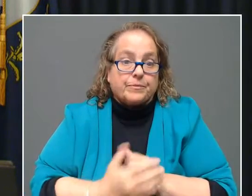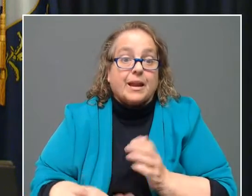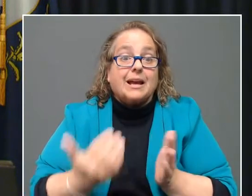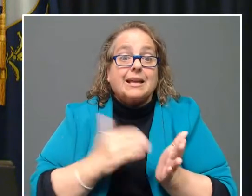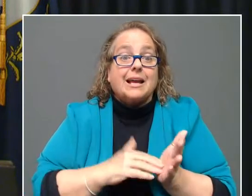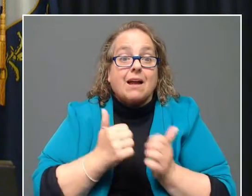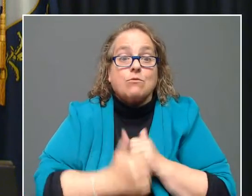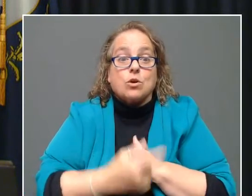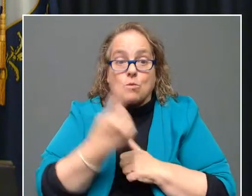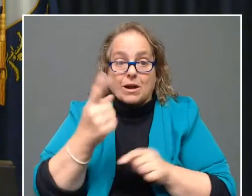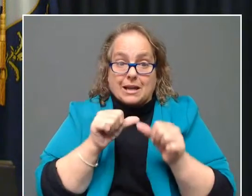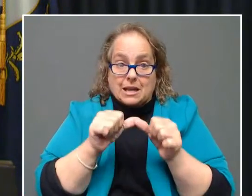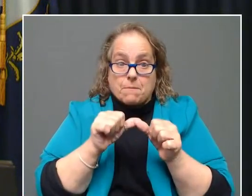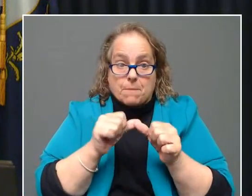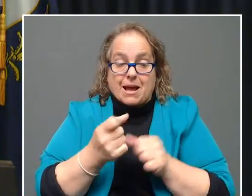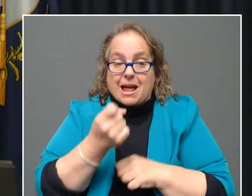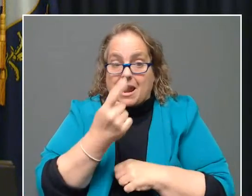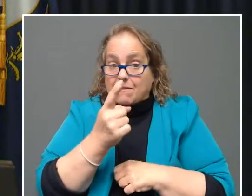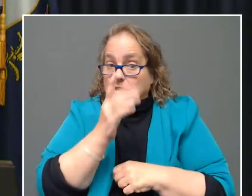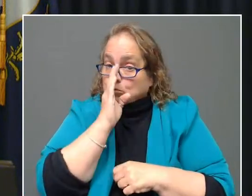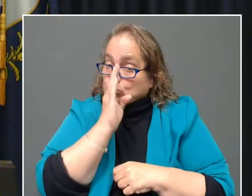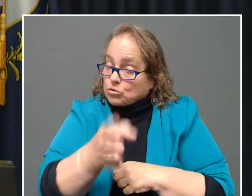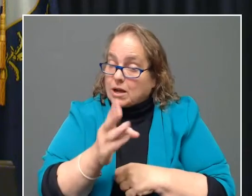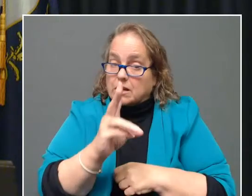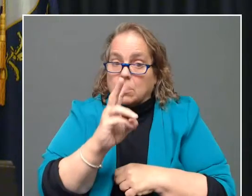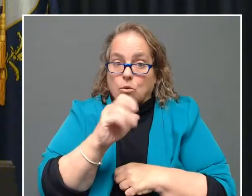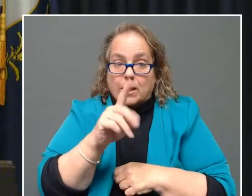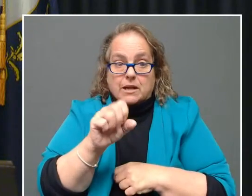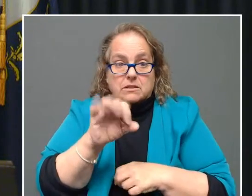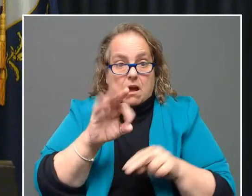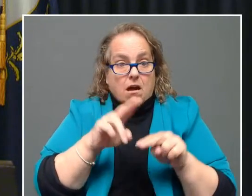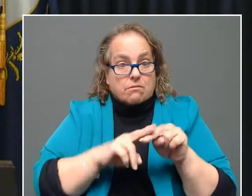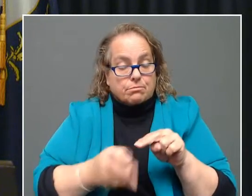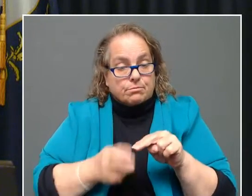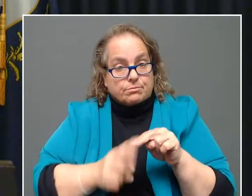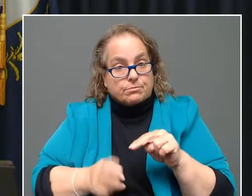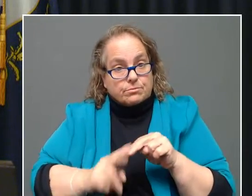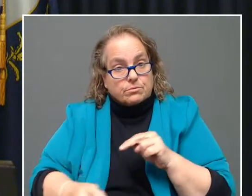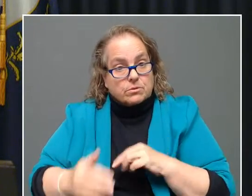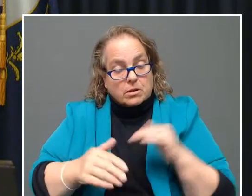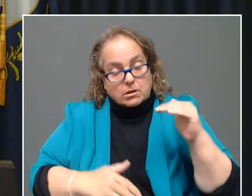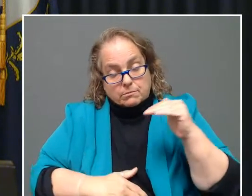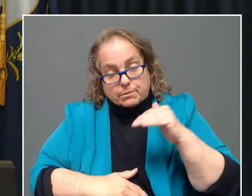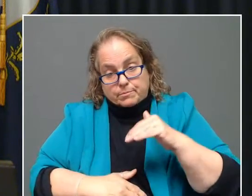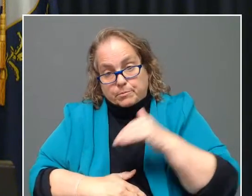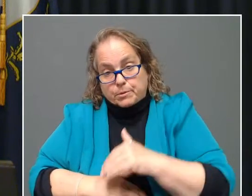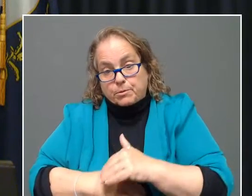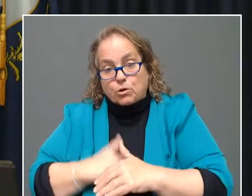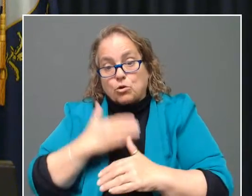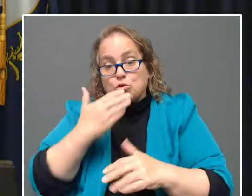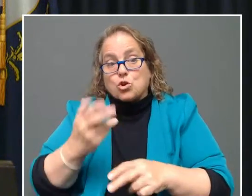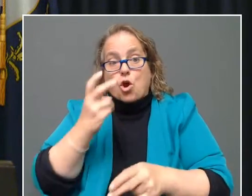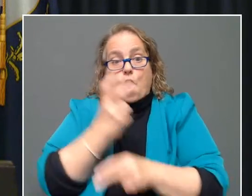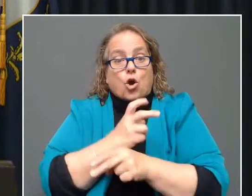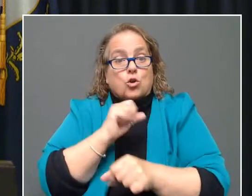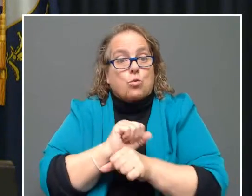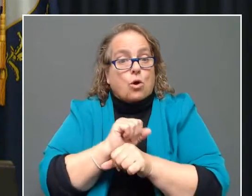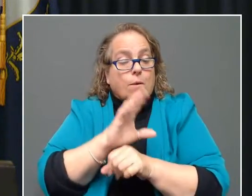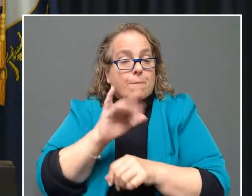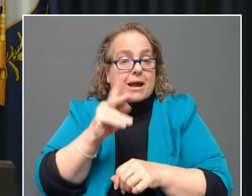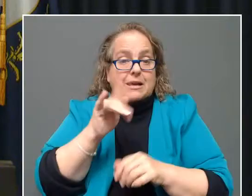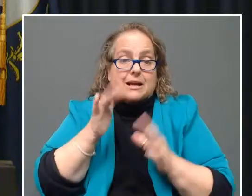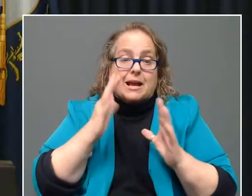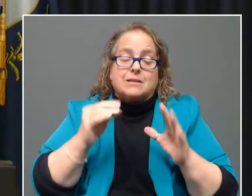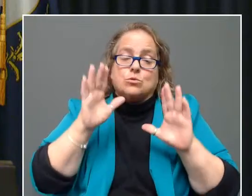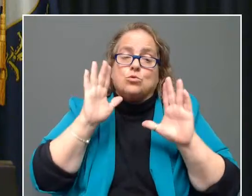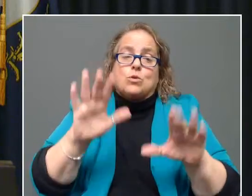up. 11 straight weeks of decline. That means good, hard work by Kentuckians. Also, great work in showing